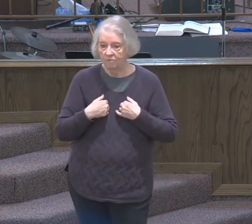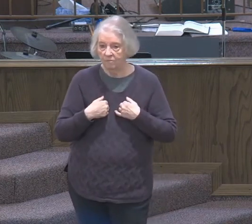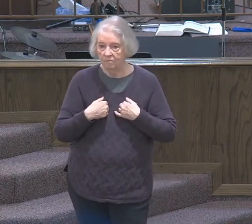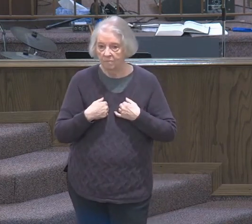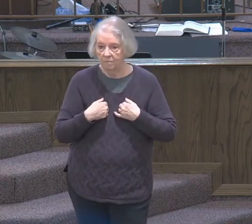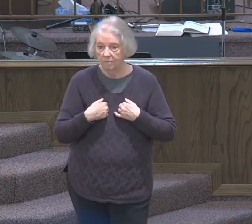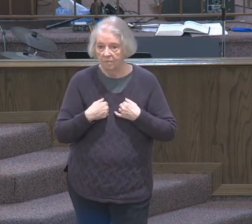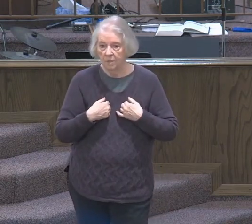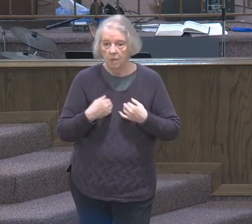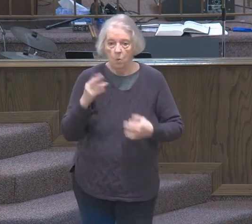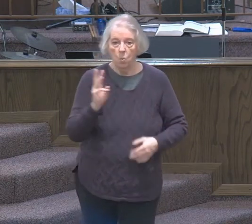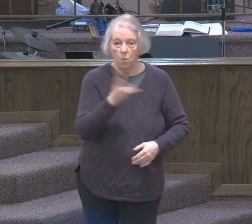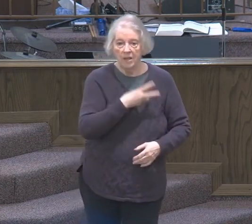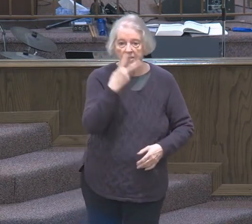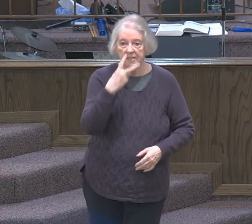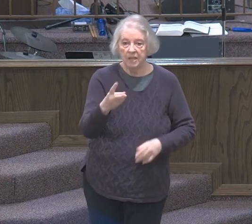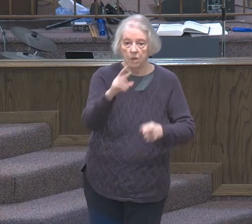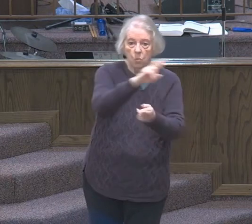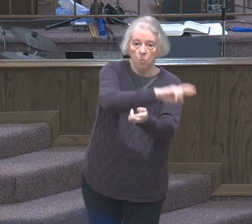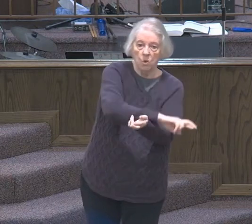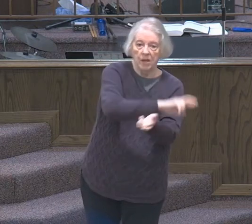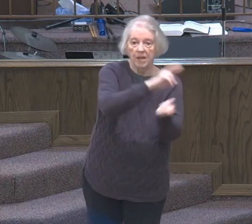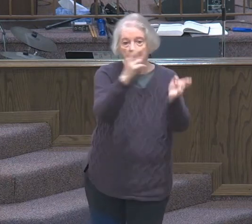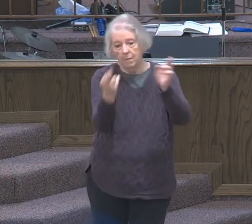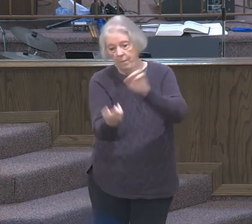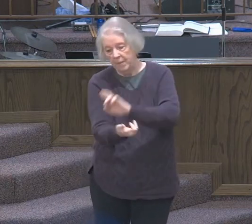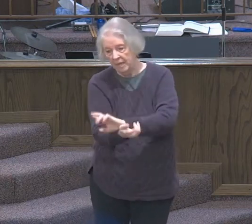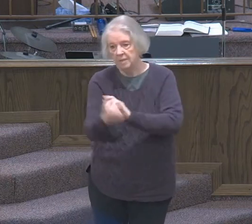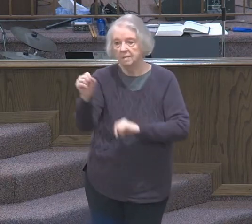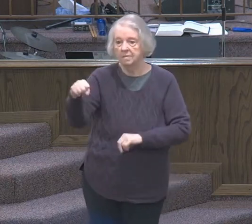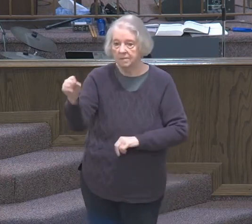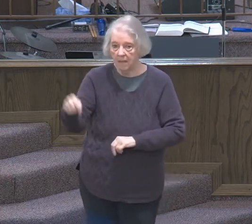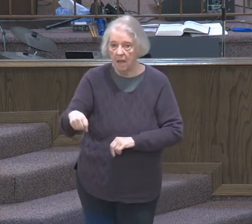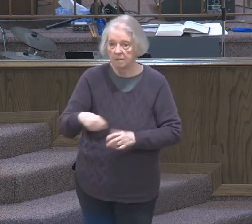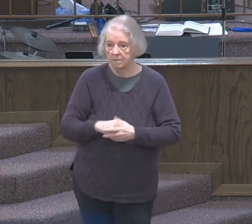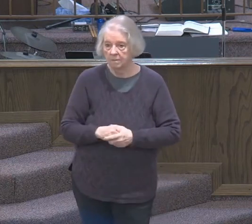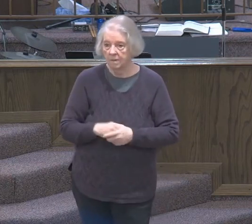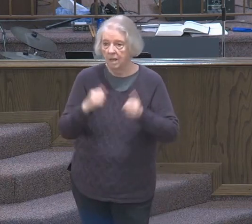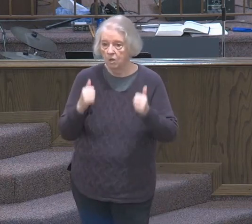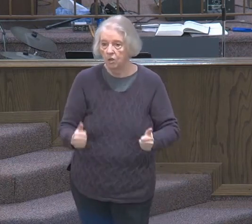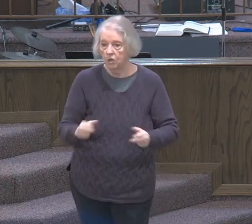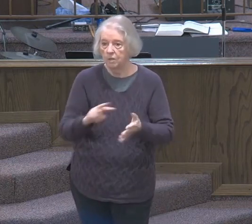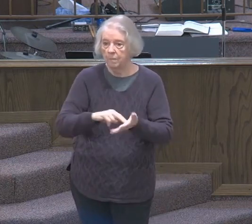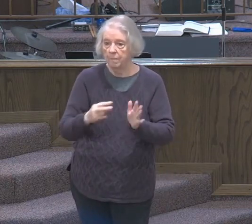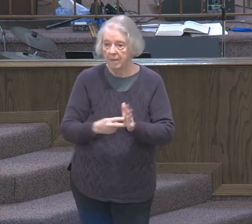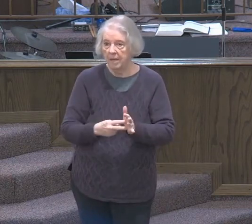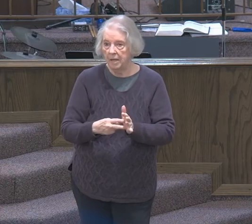I repent in dust and ashes, and I stand before you